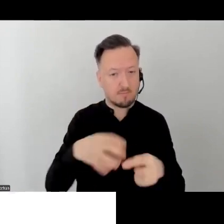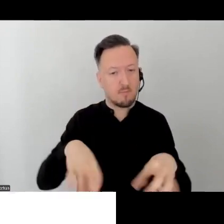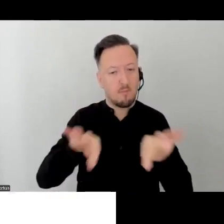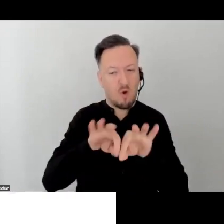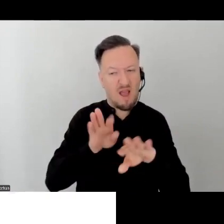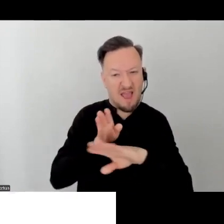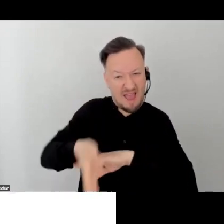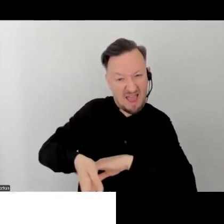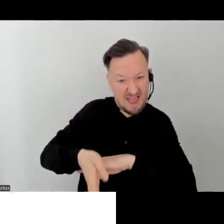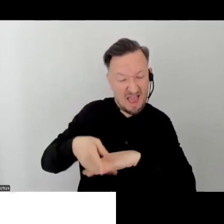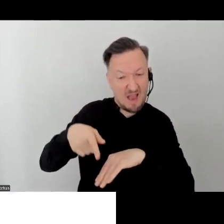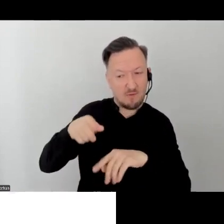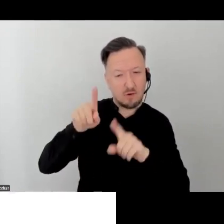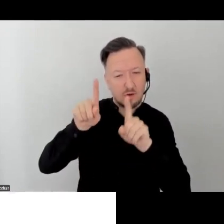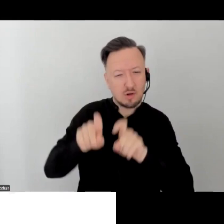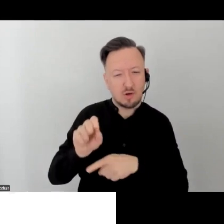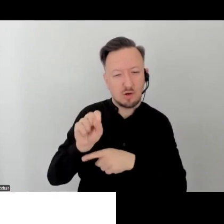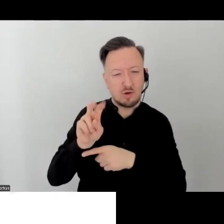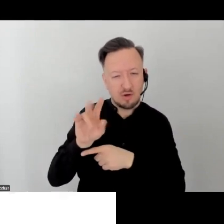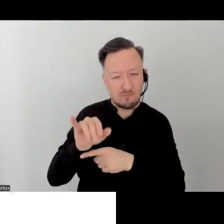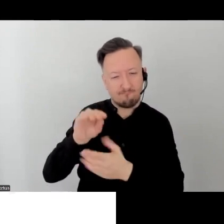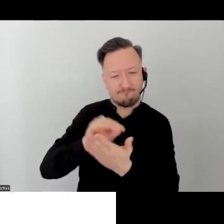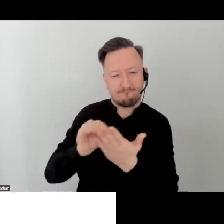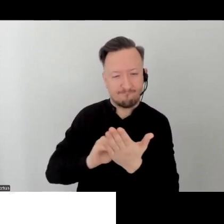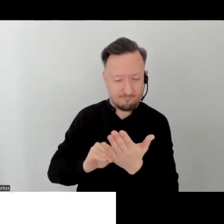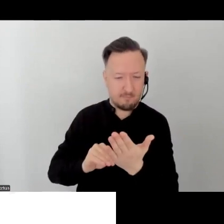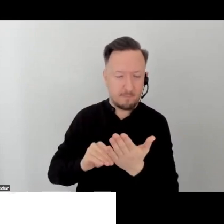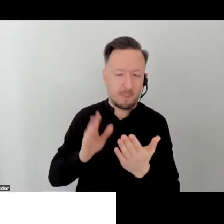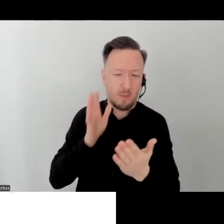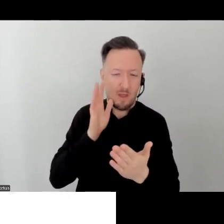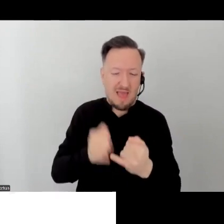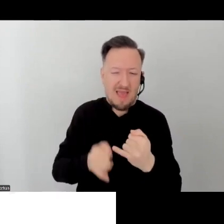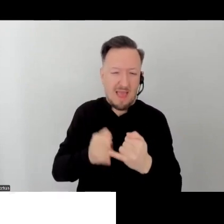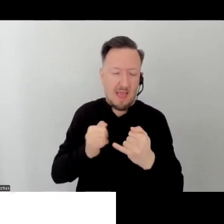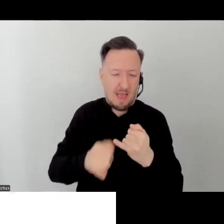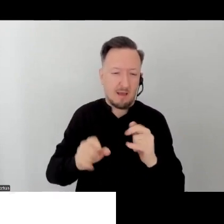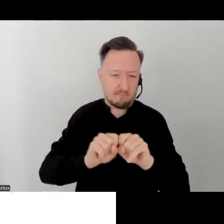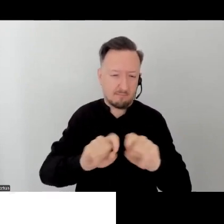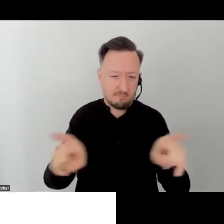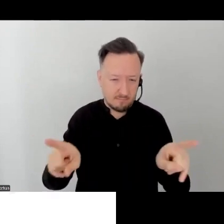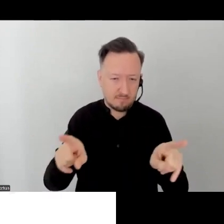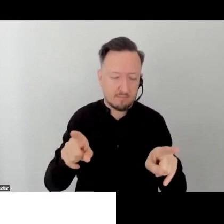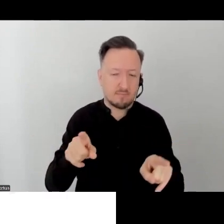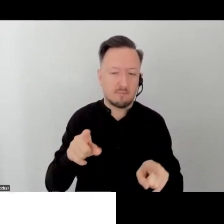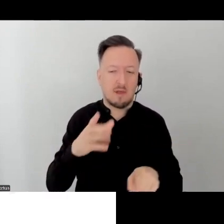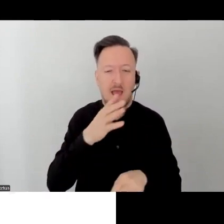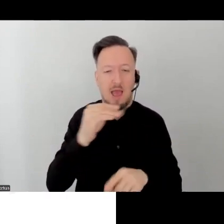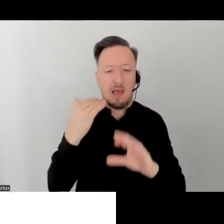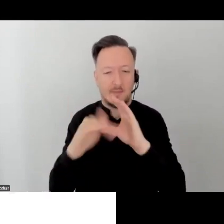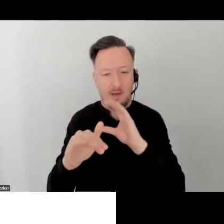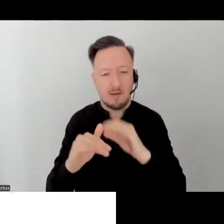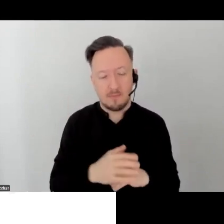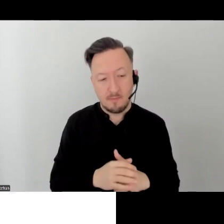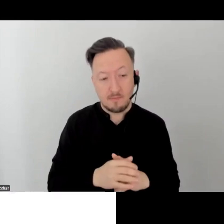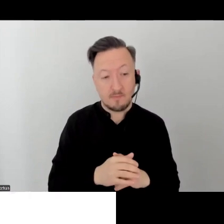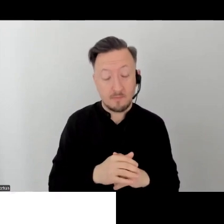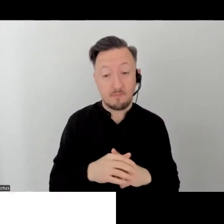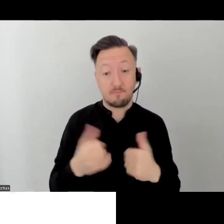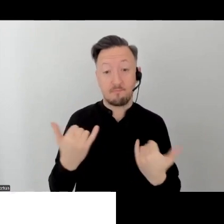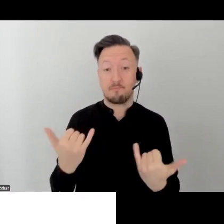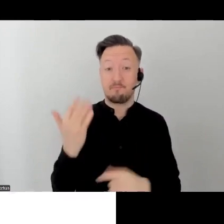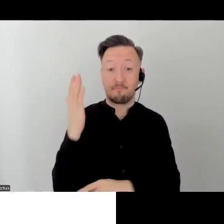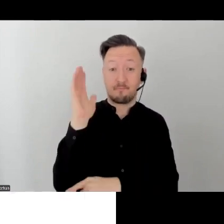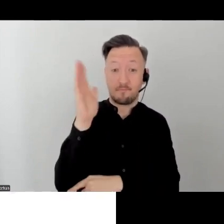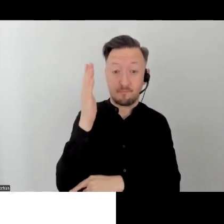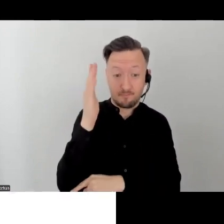post survey. The link will be provided when this webinar closes, as well as in the follow-up email. Our presentation today will be